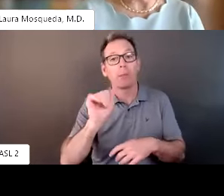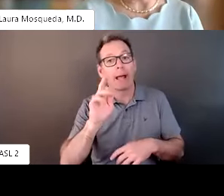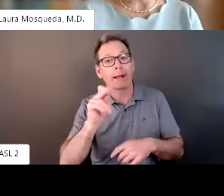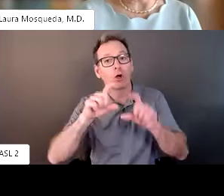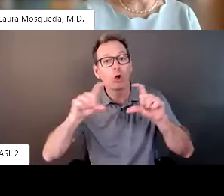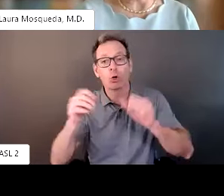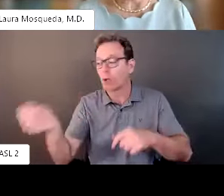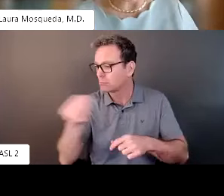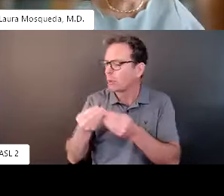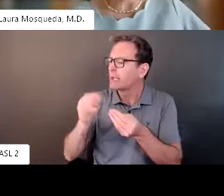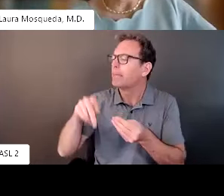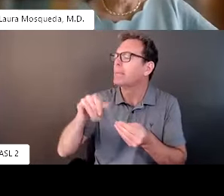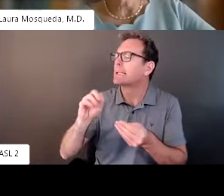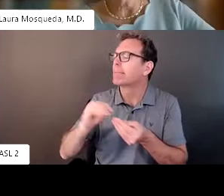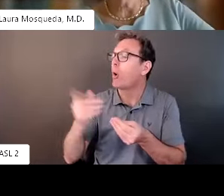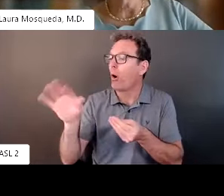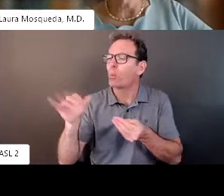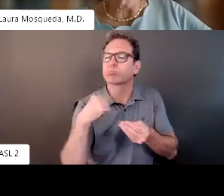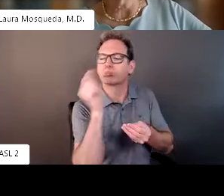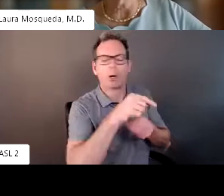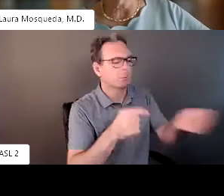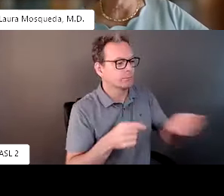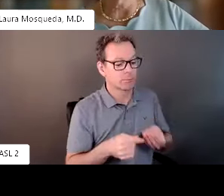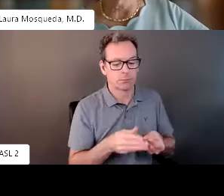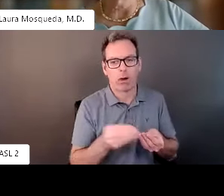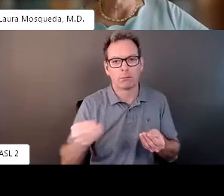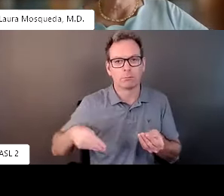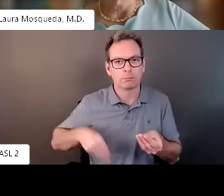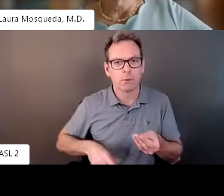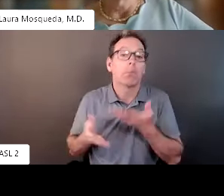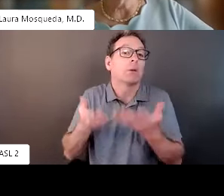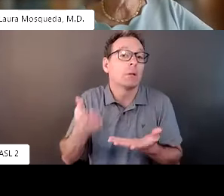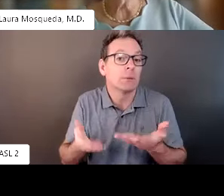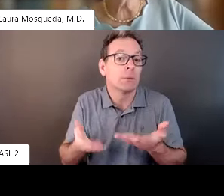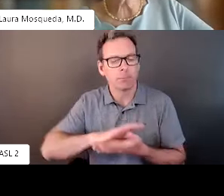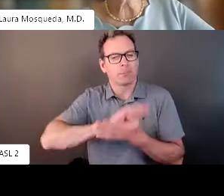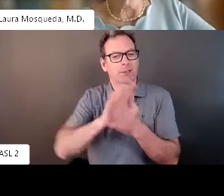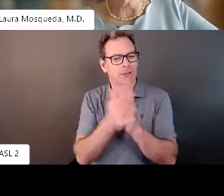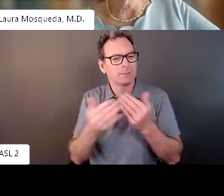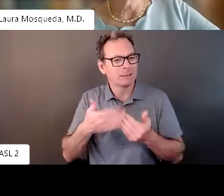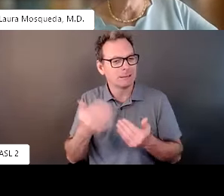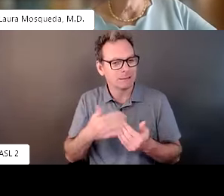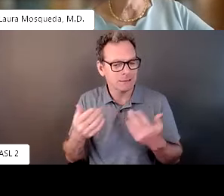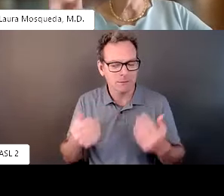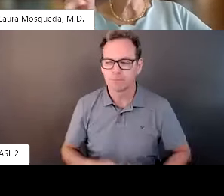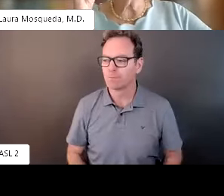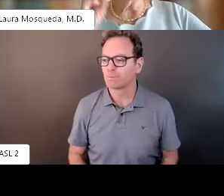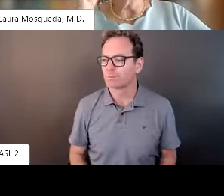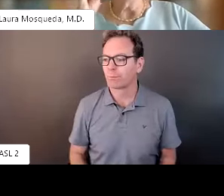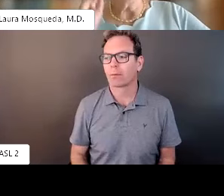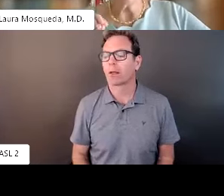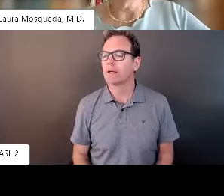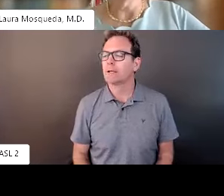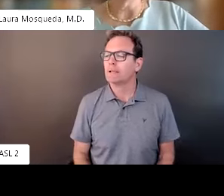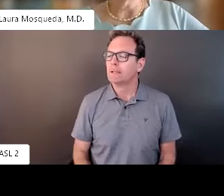of things that increase our risk to abuse and neglect as we grow older. And it's very important to